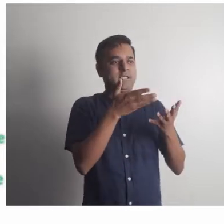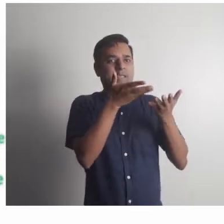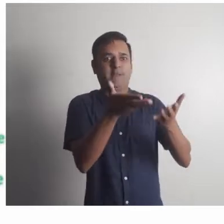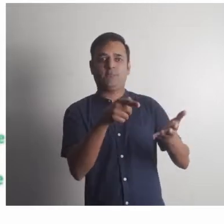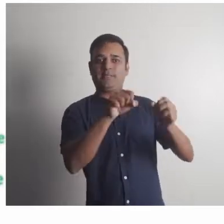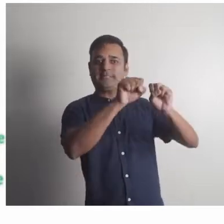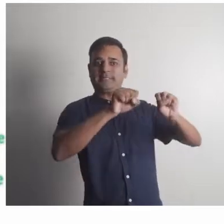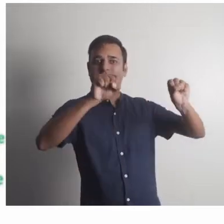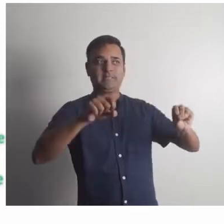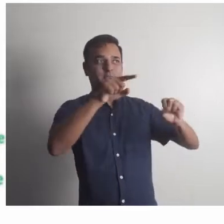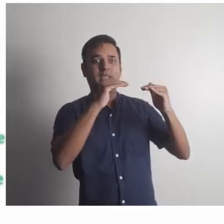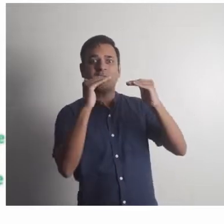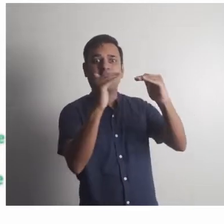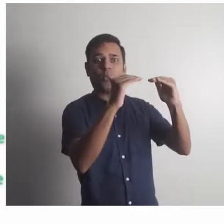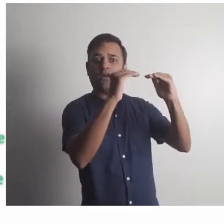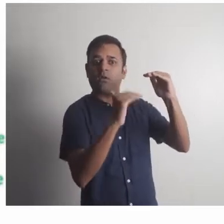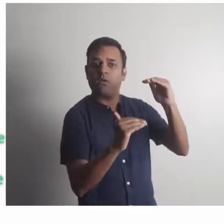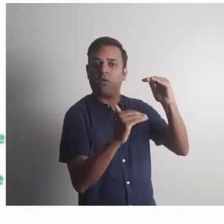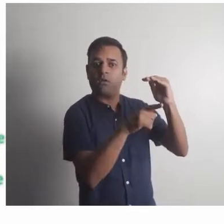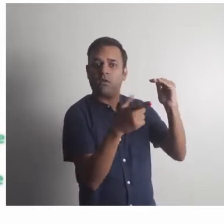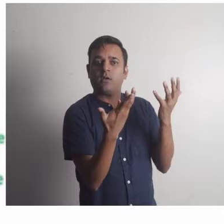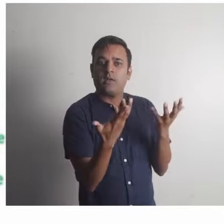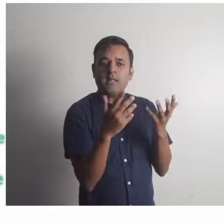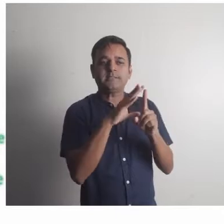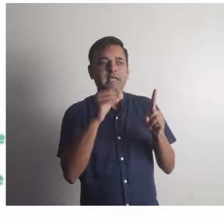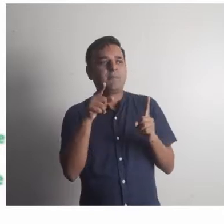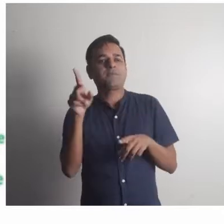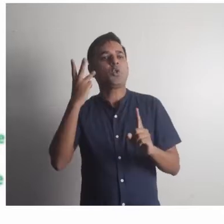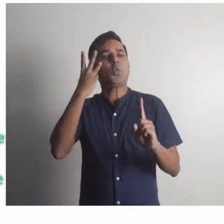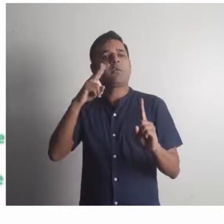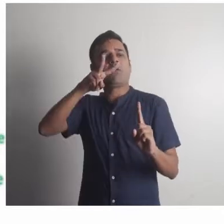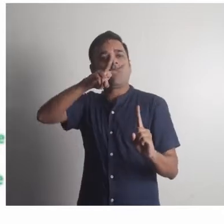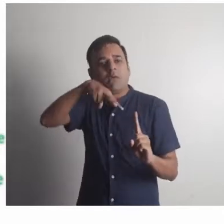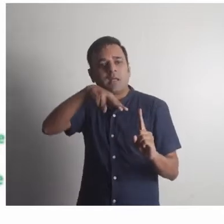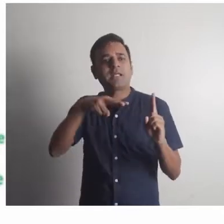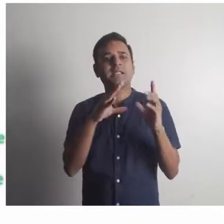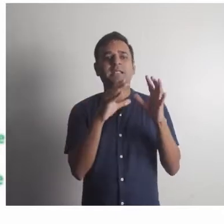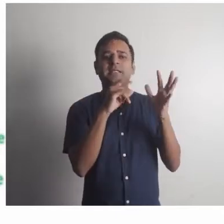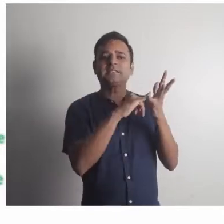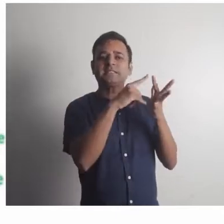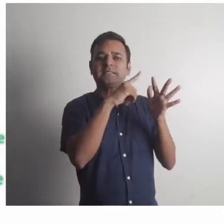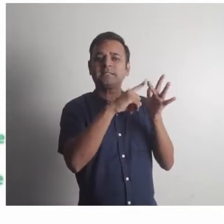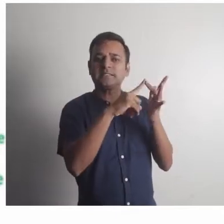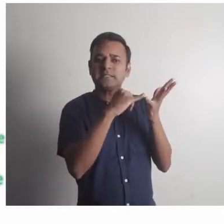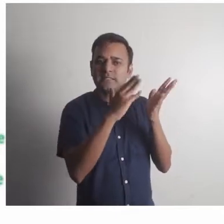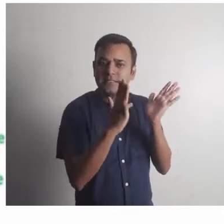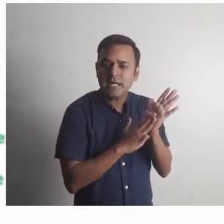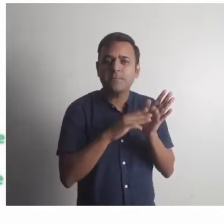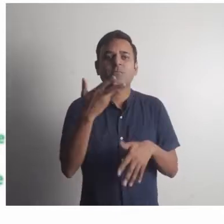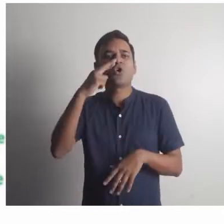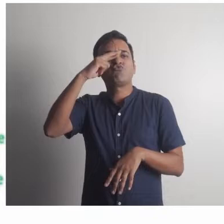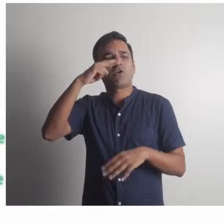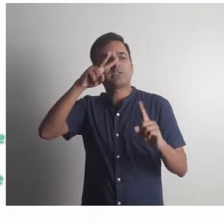or racism or ableism, you know, the way that we treat people with disabilities, all these things that we do, they're a coin.